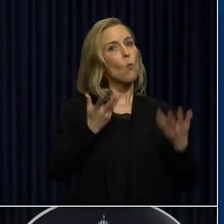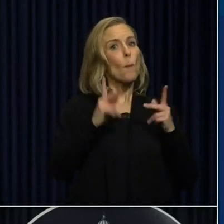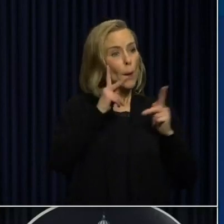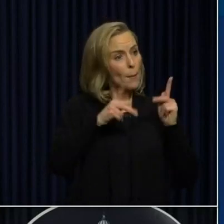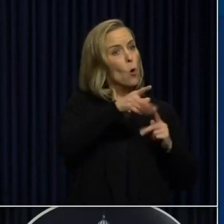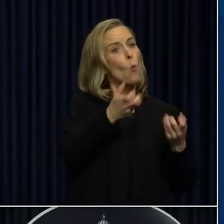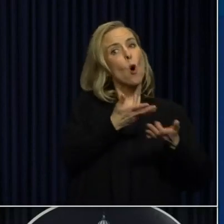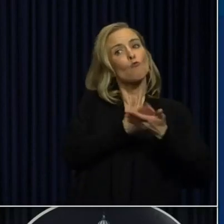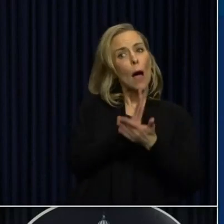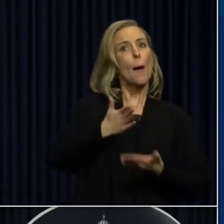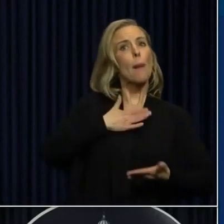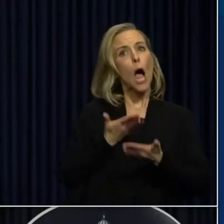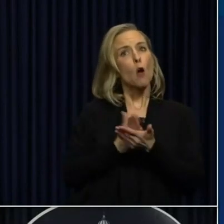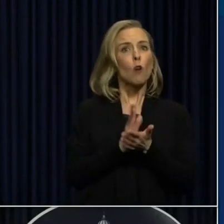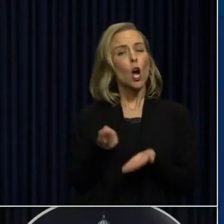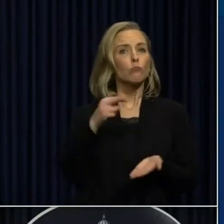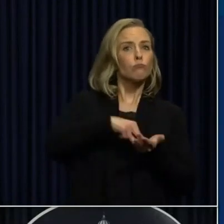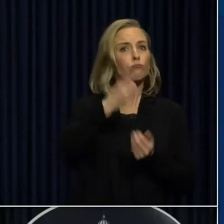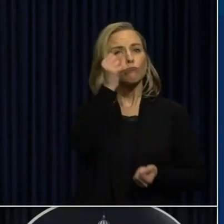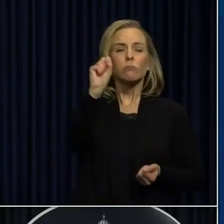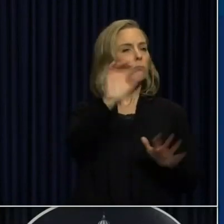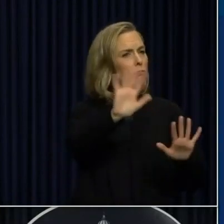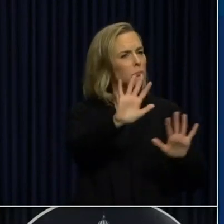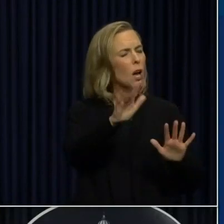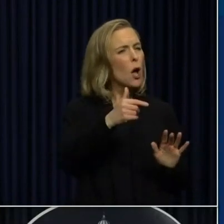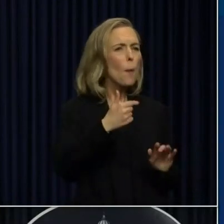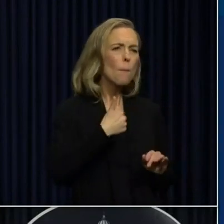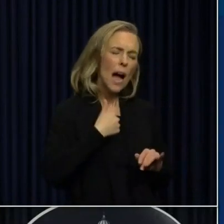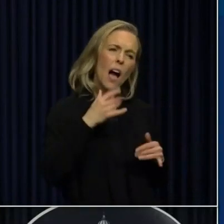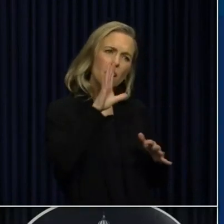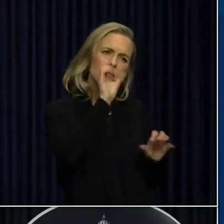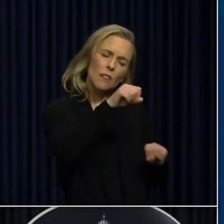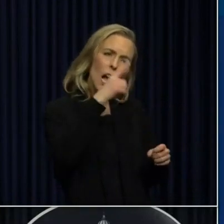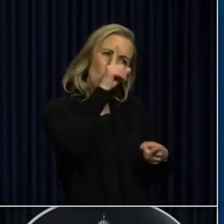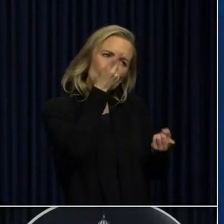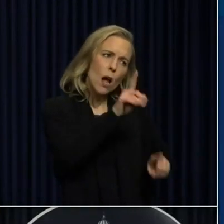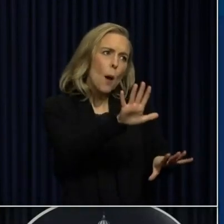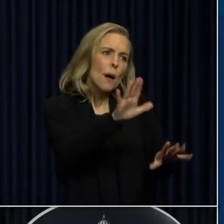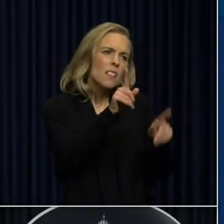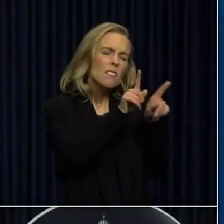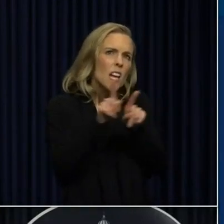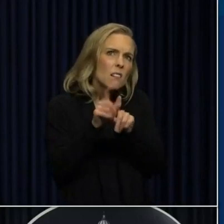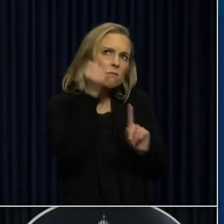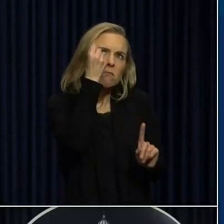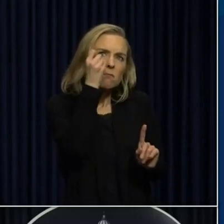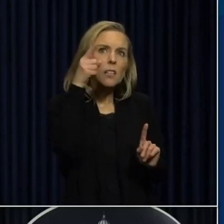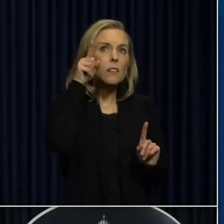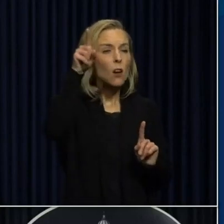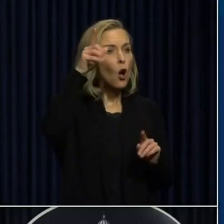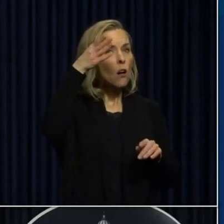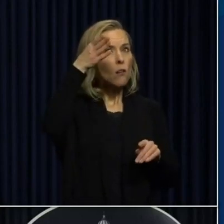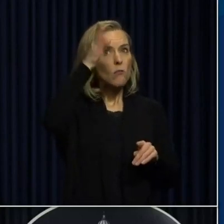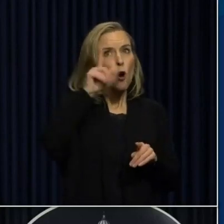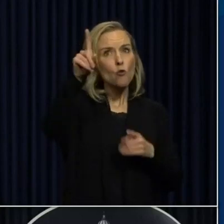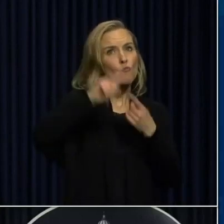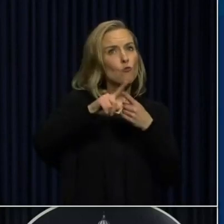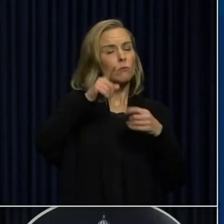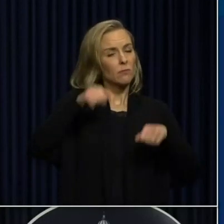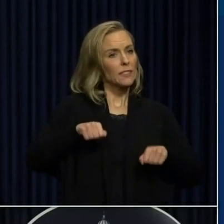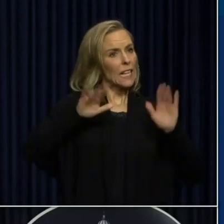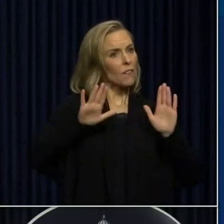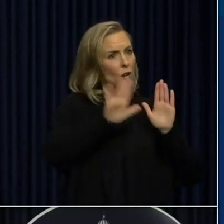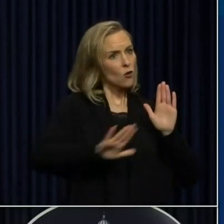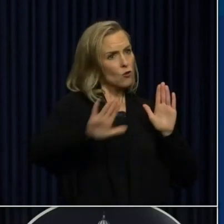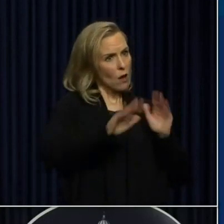those same rights. But I also believe in a Savior who calls upon us to sacrifice ourselves for others, to lay down our lives when need